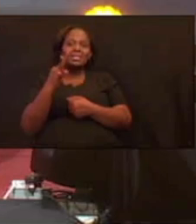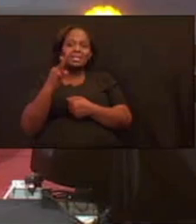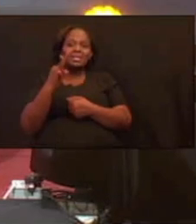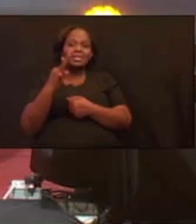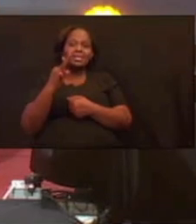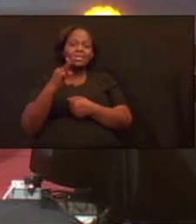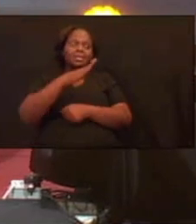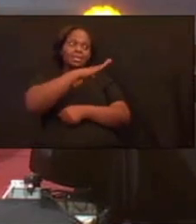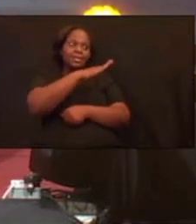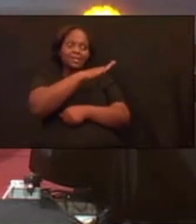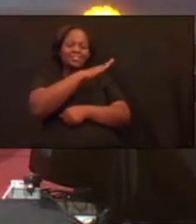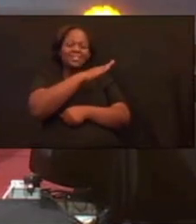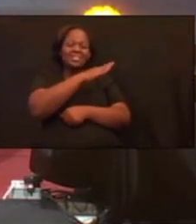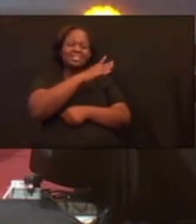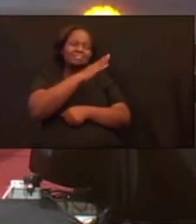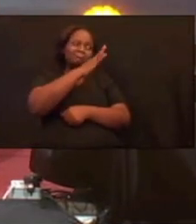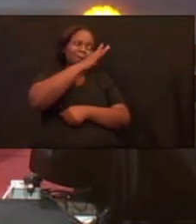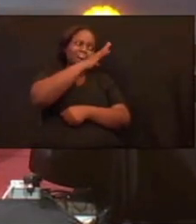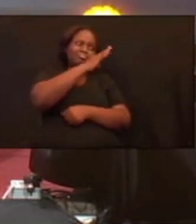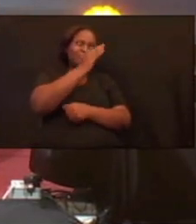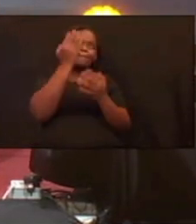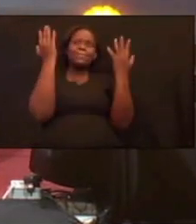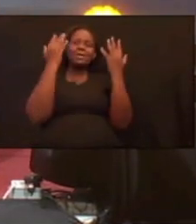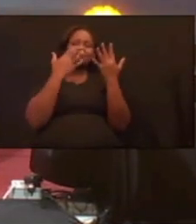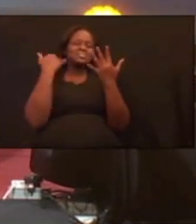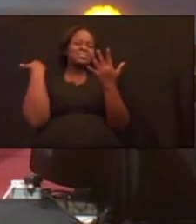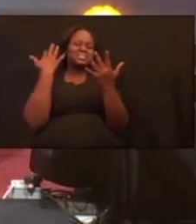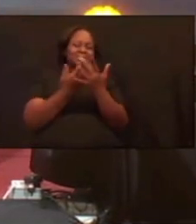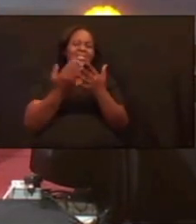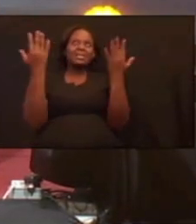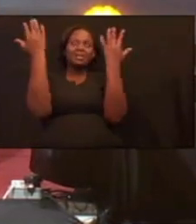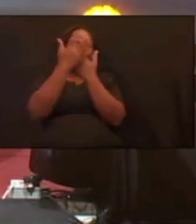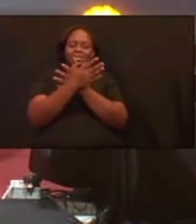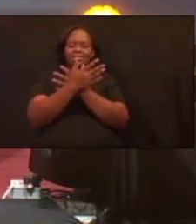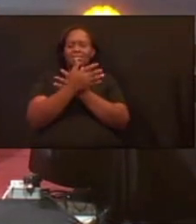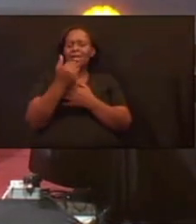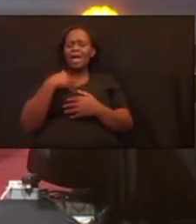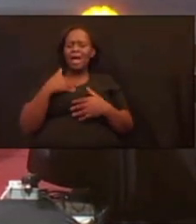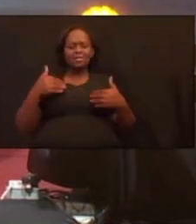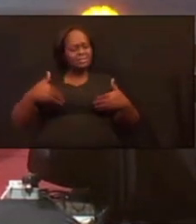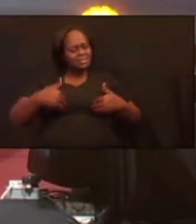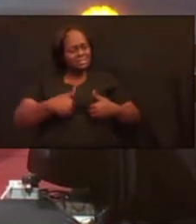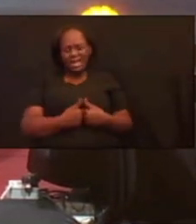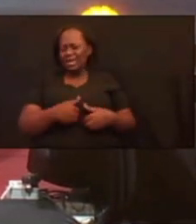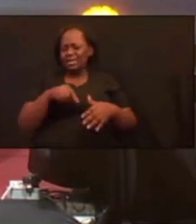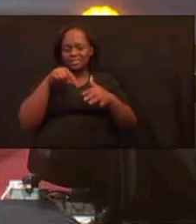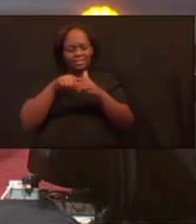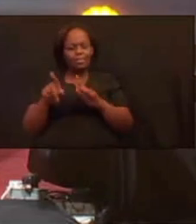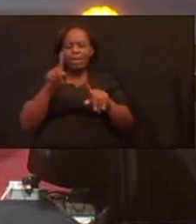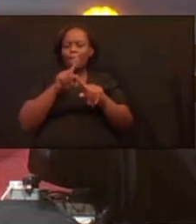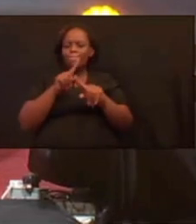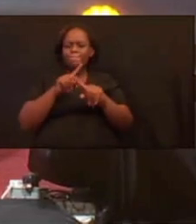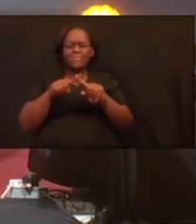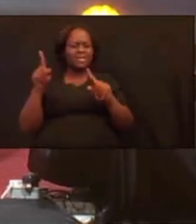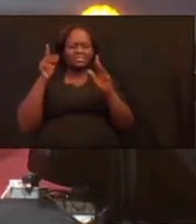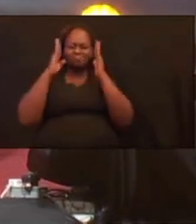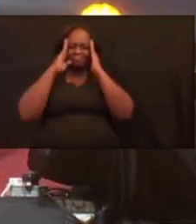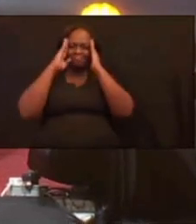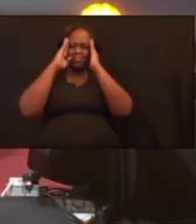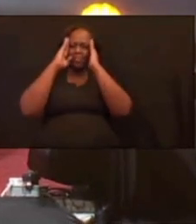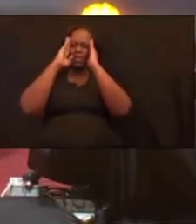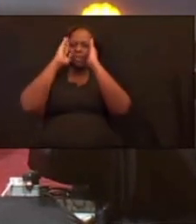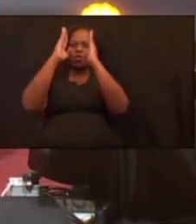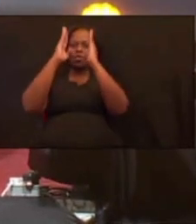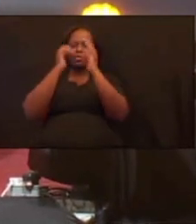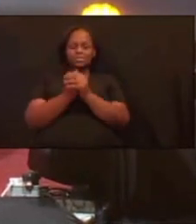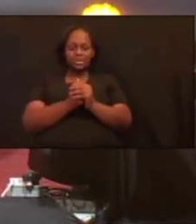till almost 9 p.m. I was tired, but I was determined. If you can see me,